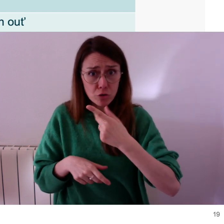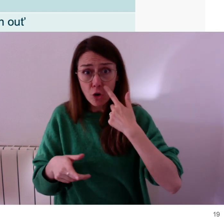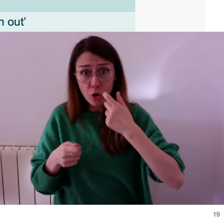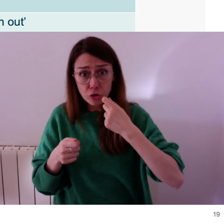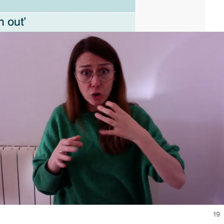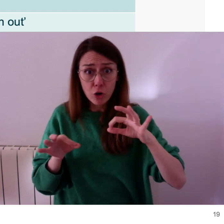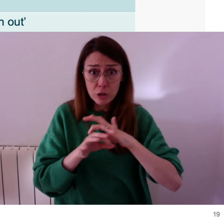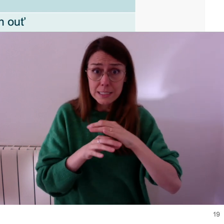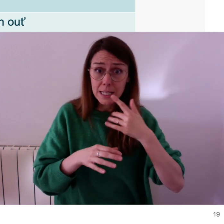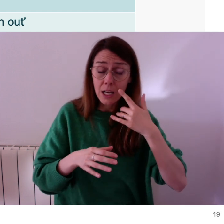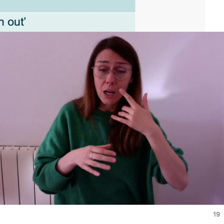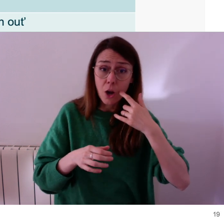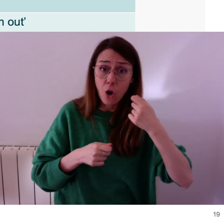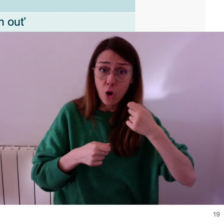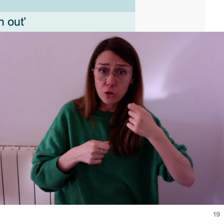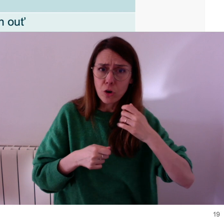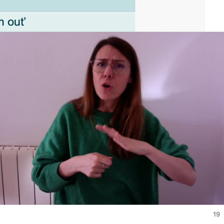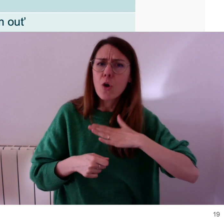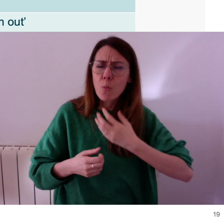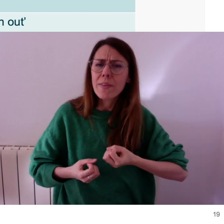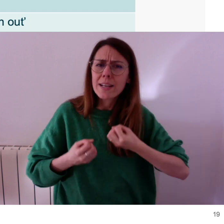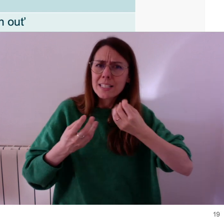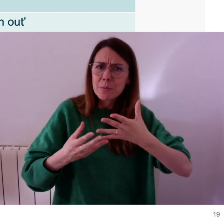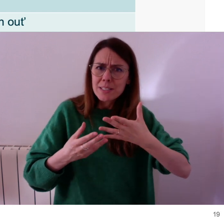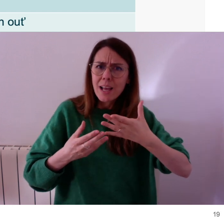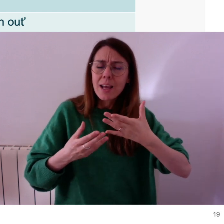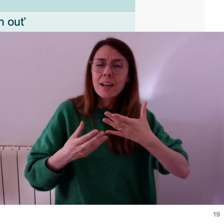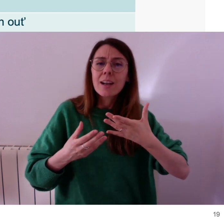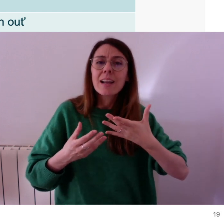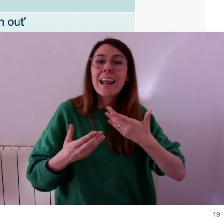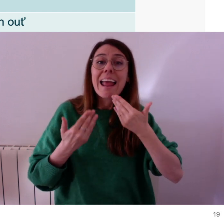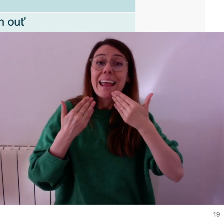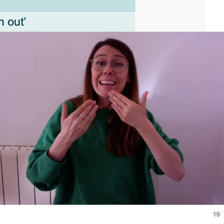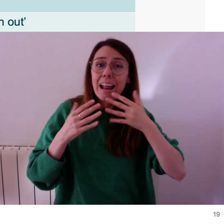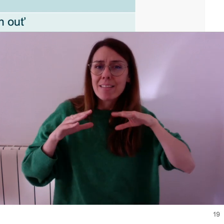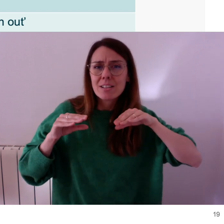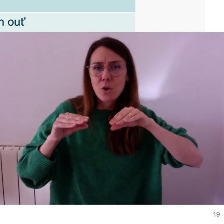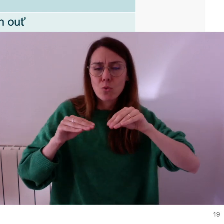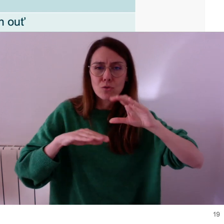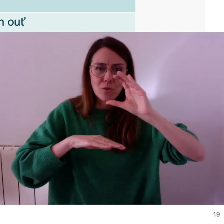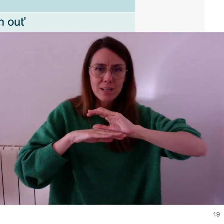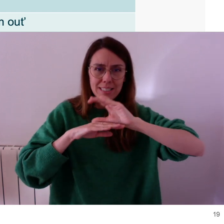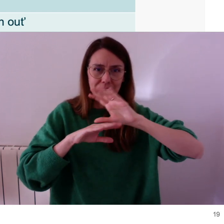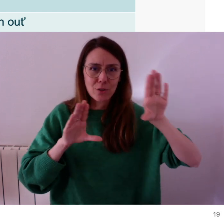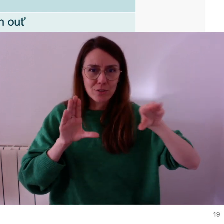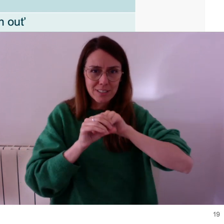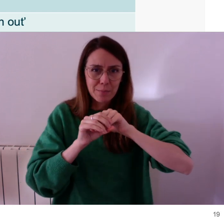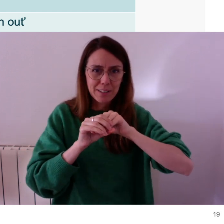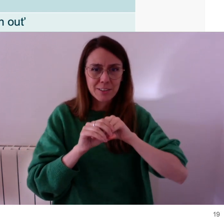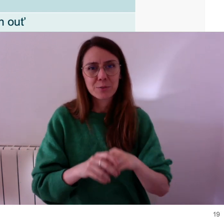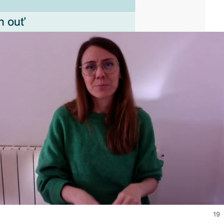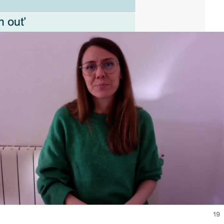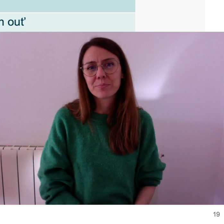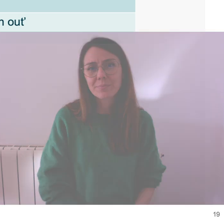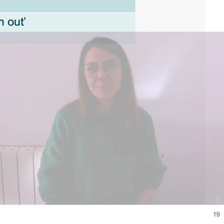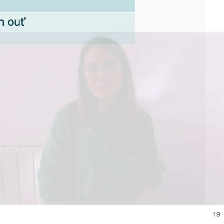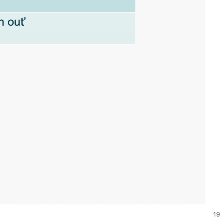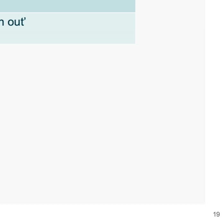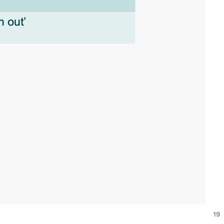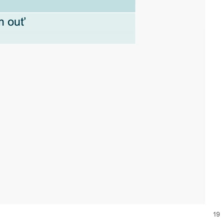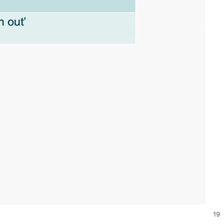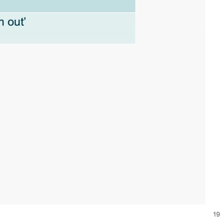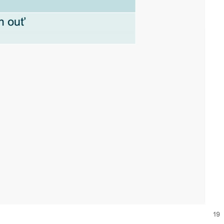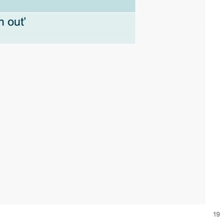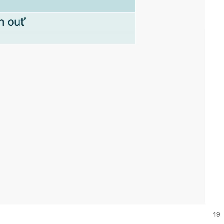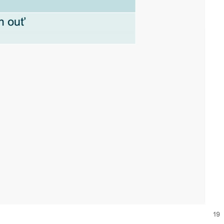actions can be expressed by the one or the two handshape. And If we look at these data cross-linguistically,